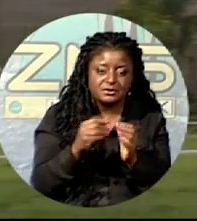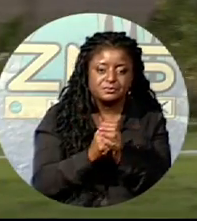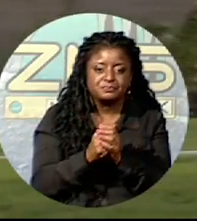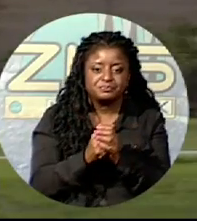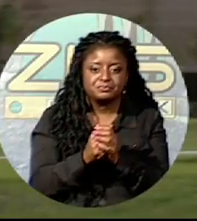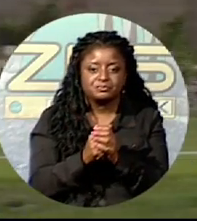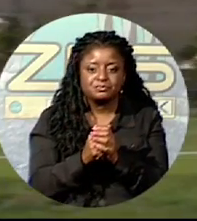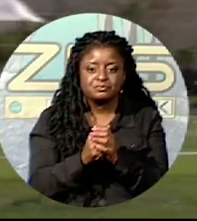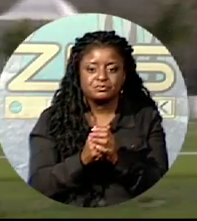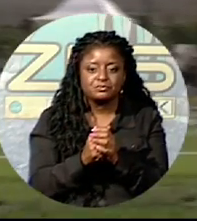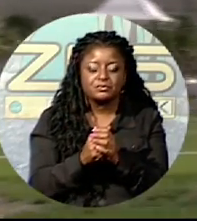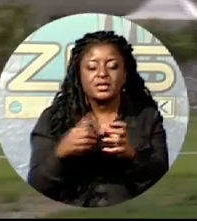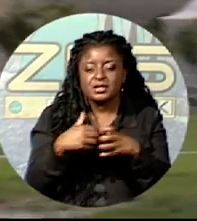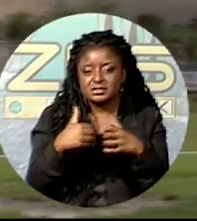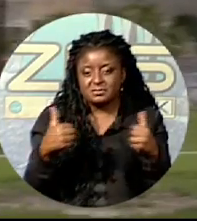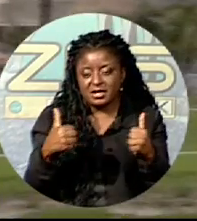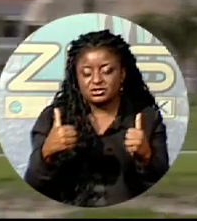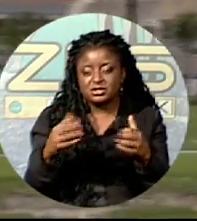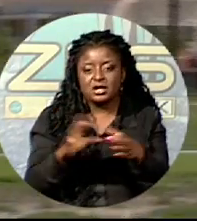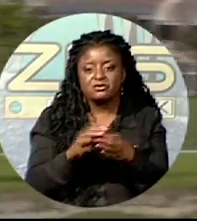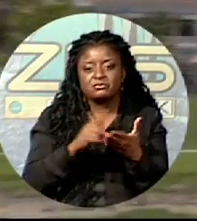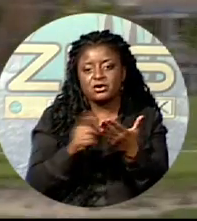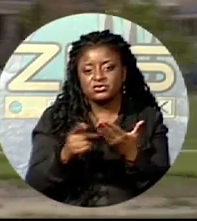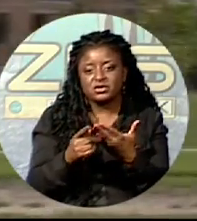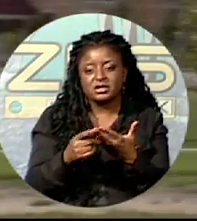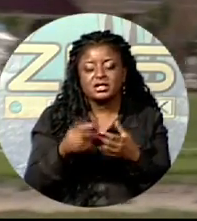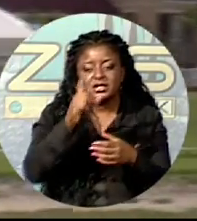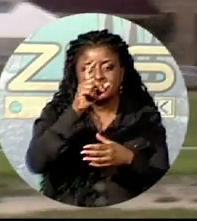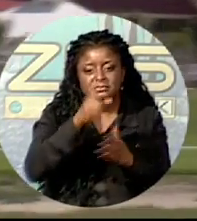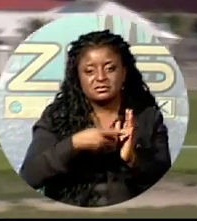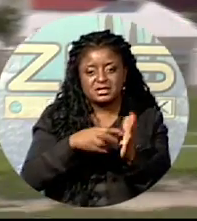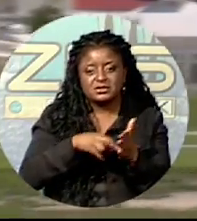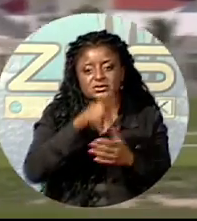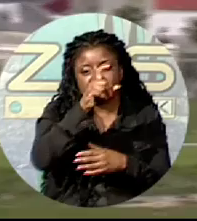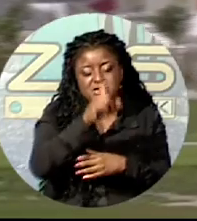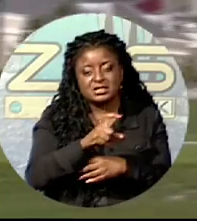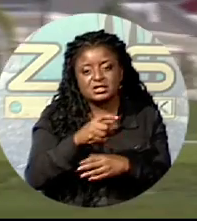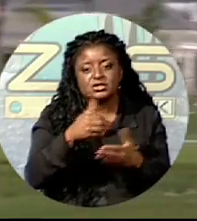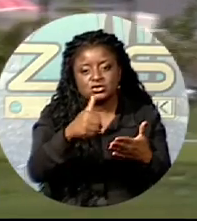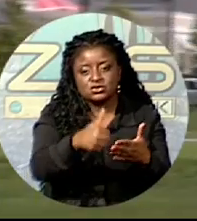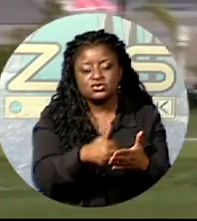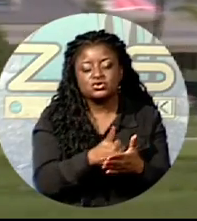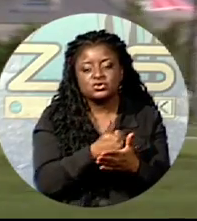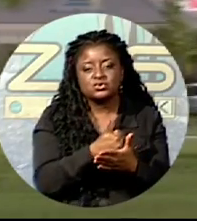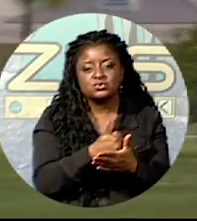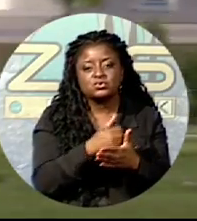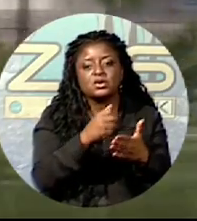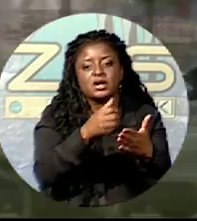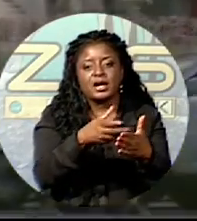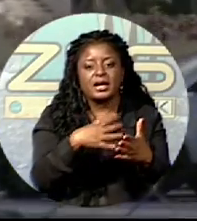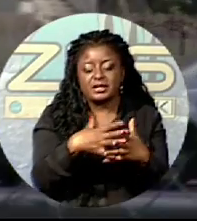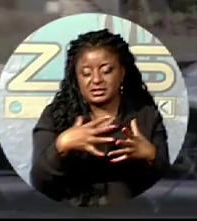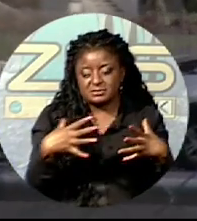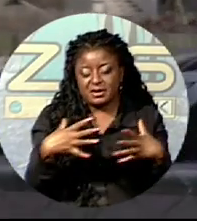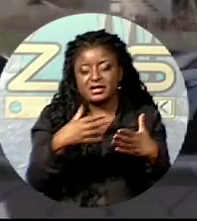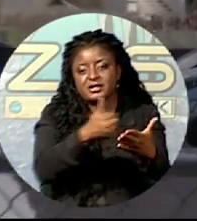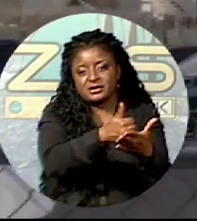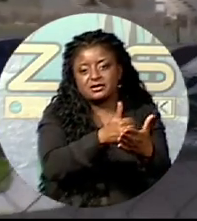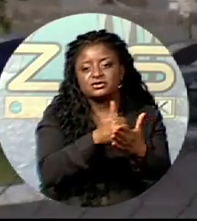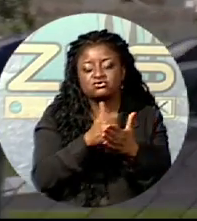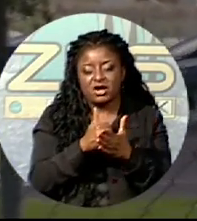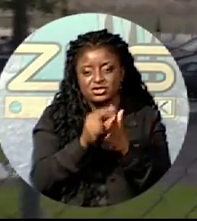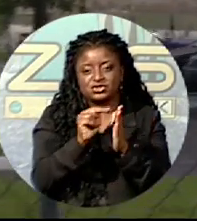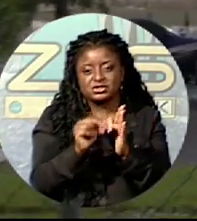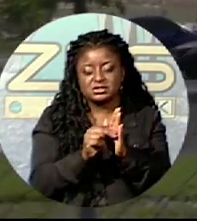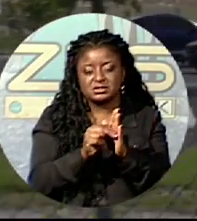of the project called for the creation of new attractions, the replacement of the Crystal Palace pod, turning it into an offshore